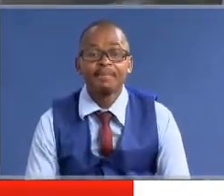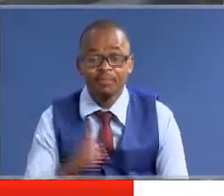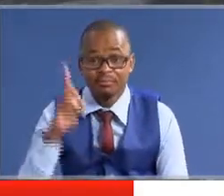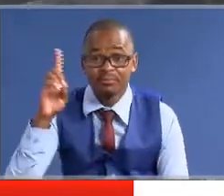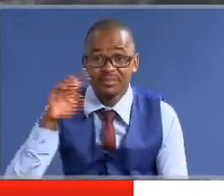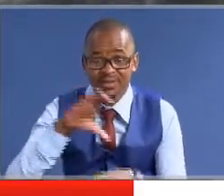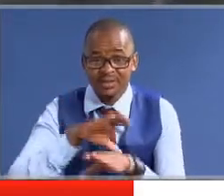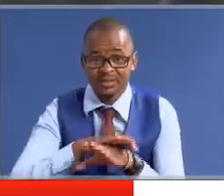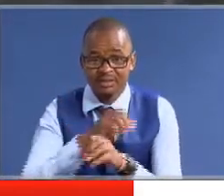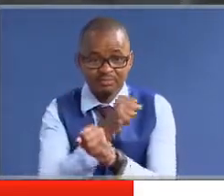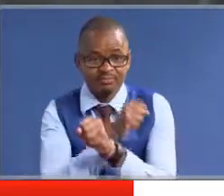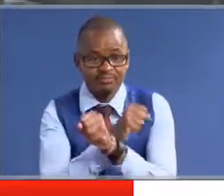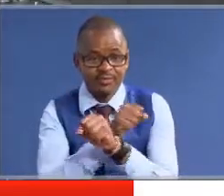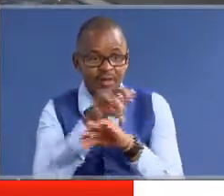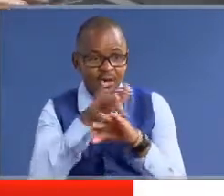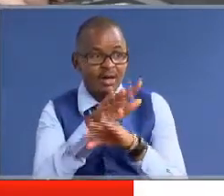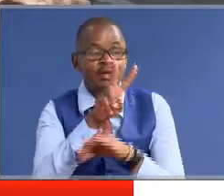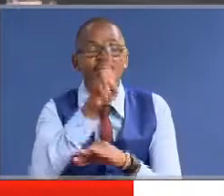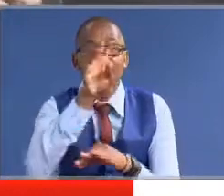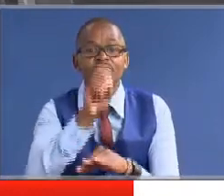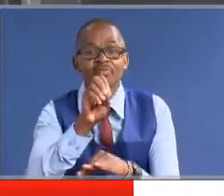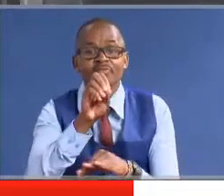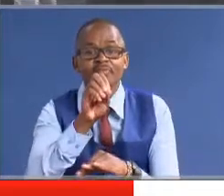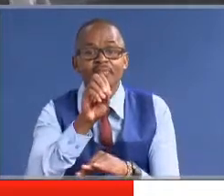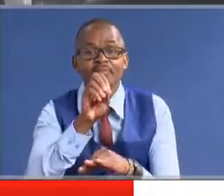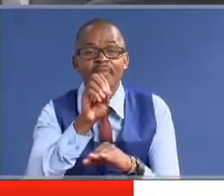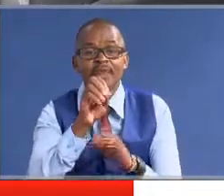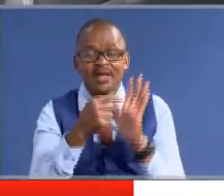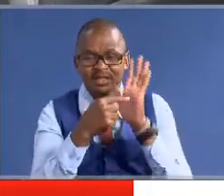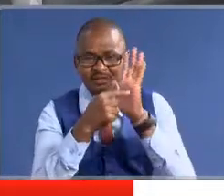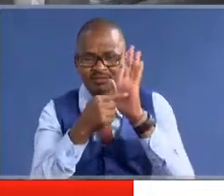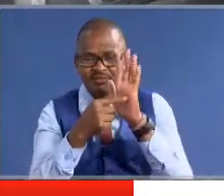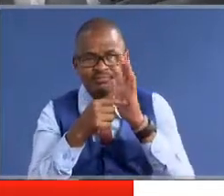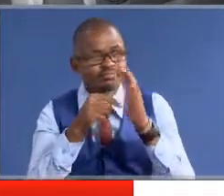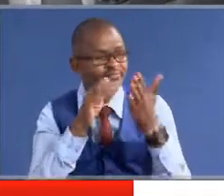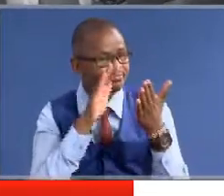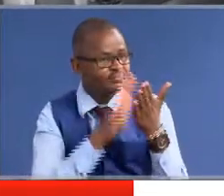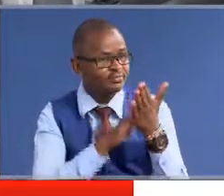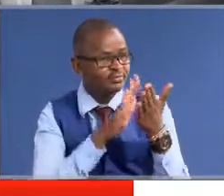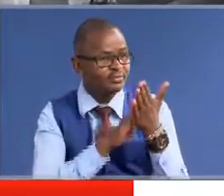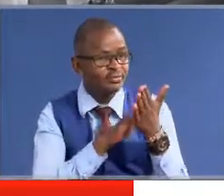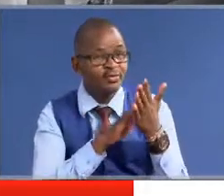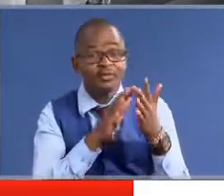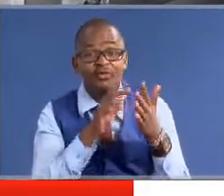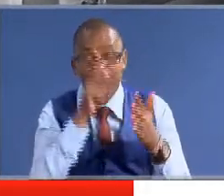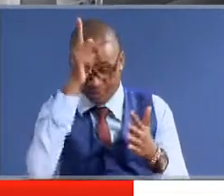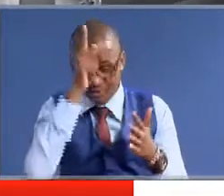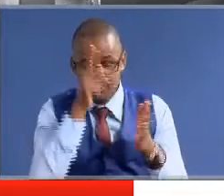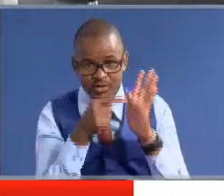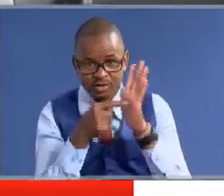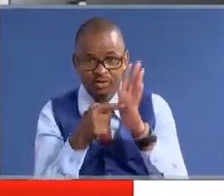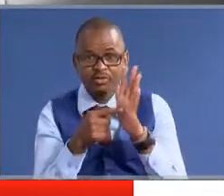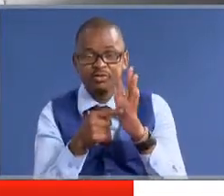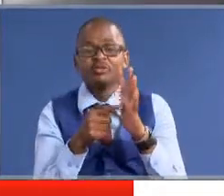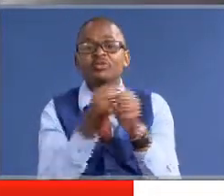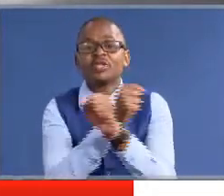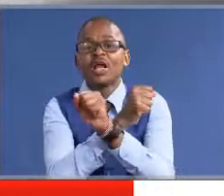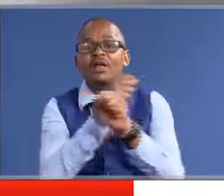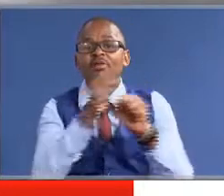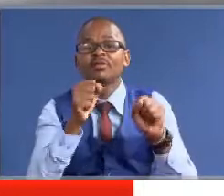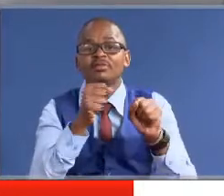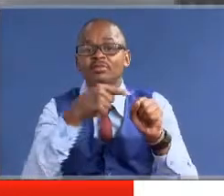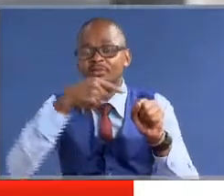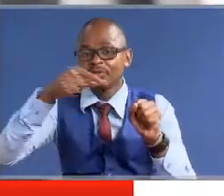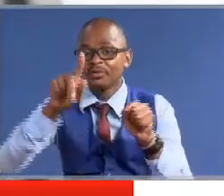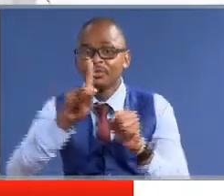Mbogwa got saved in his early 20s. He expresses gratitude to his parents for showing them the way to salvation. He